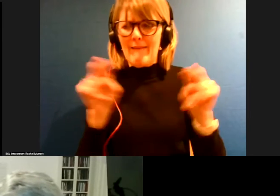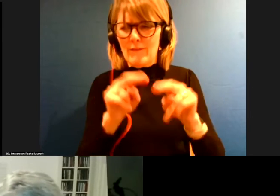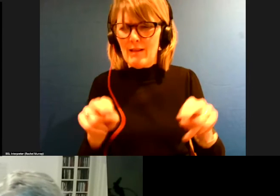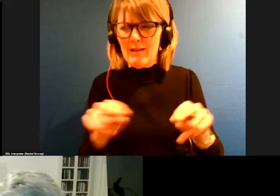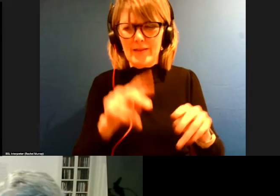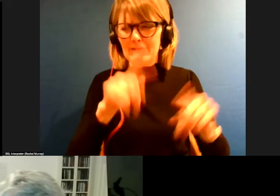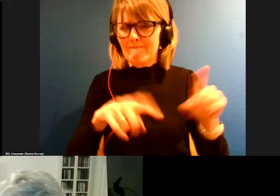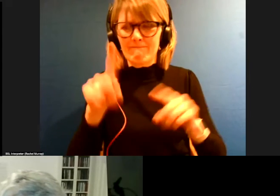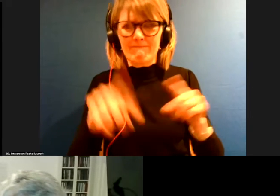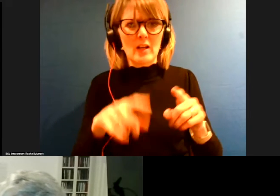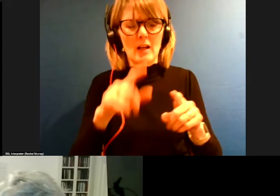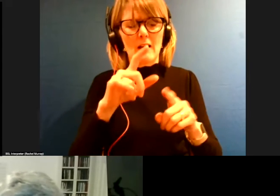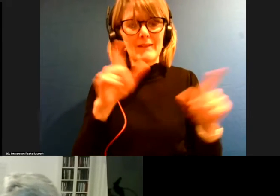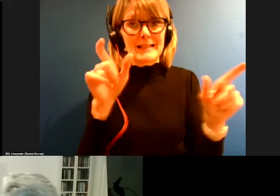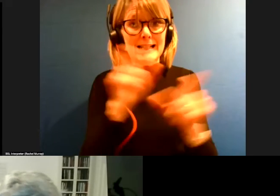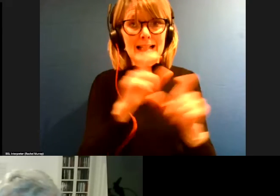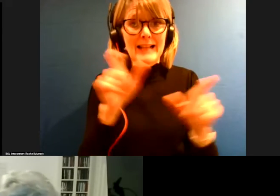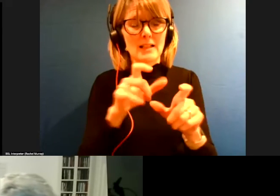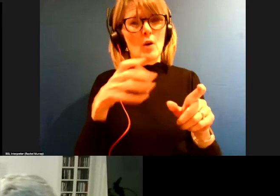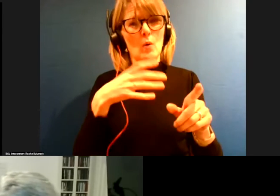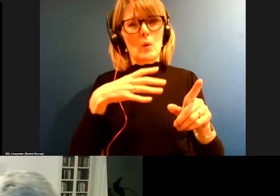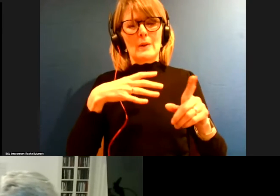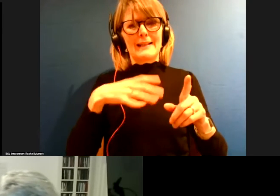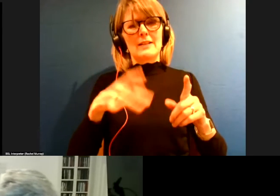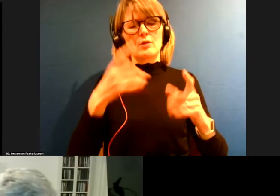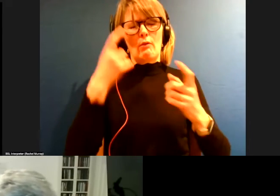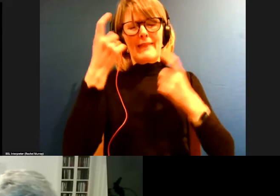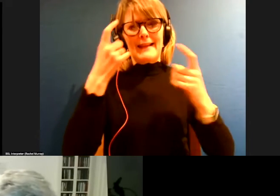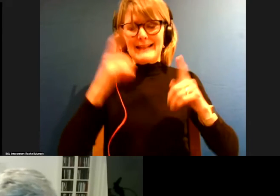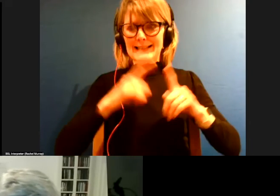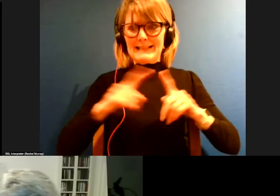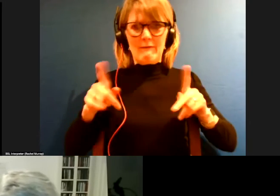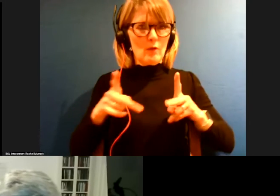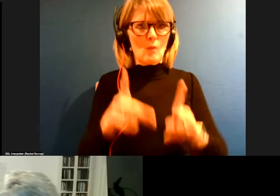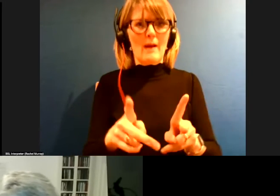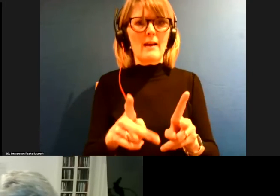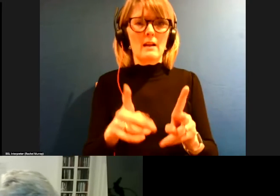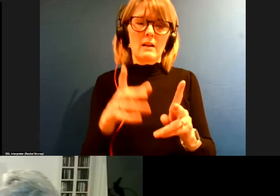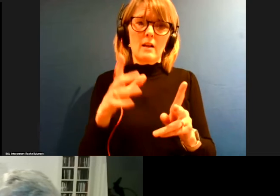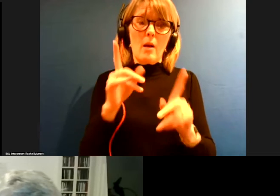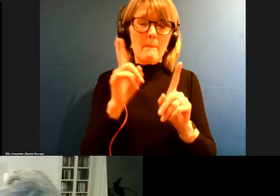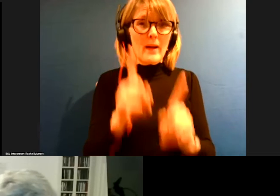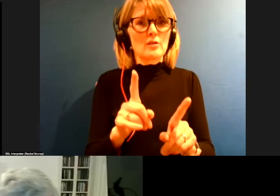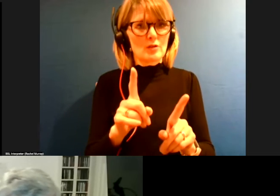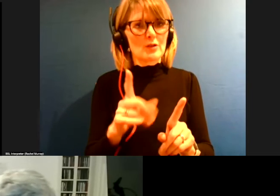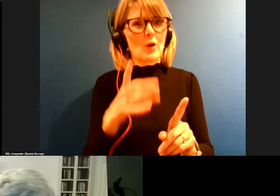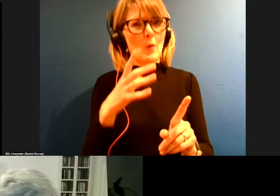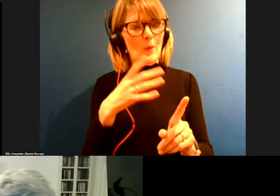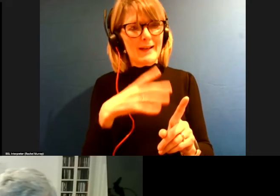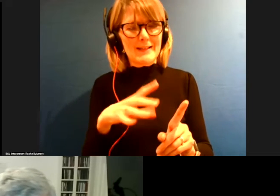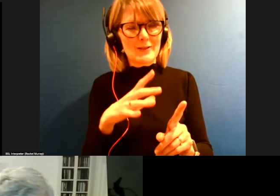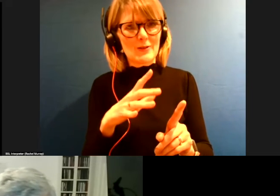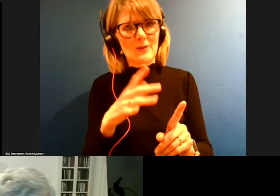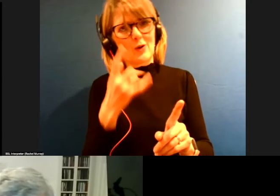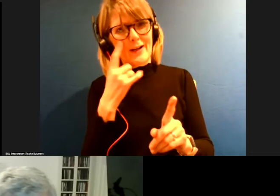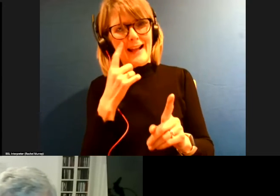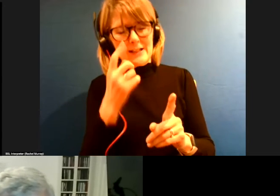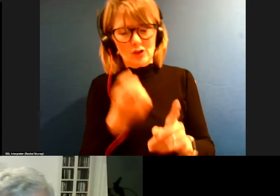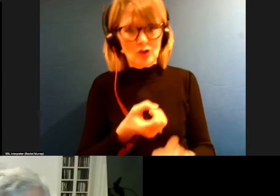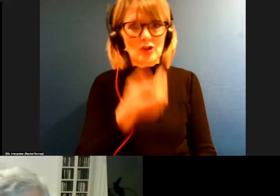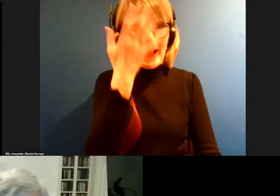different way of thinking. And in order to do this, we have to address this issue of shame. Those in power and authority need